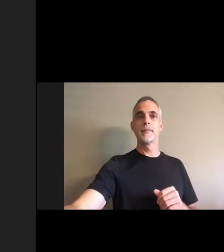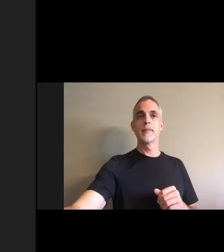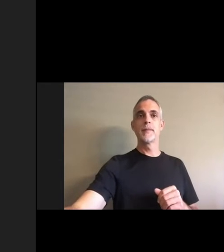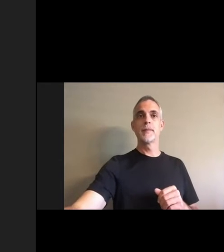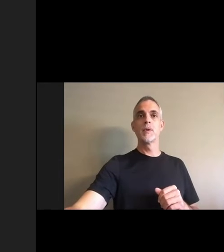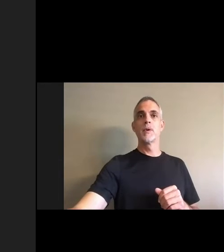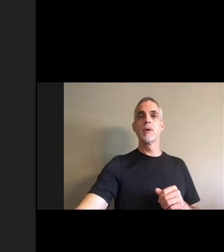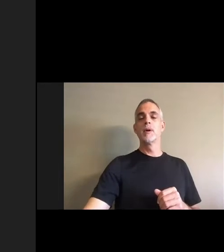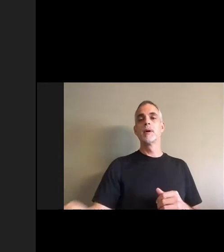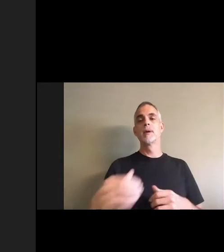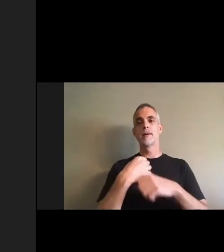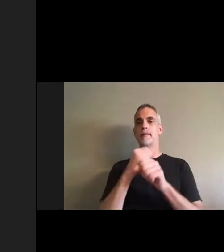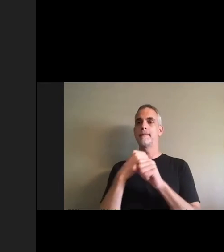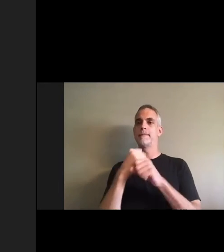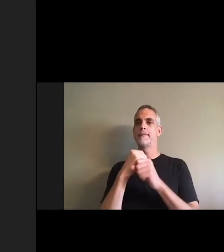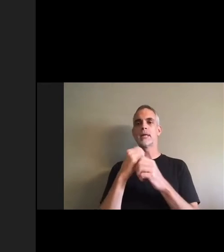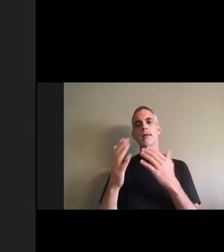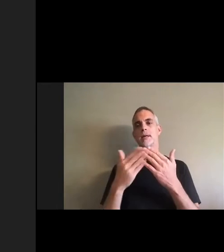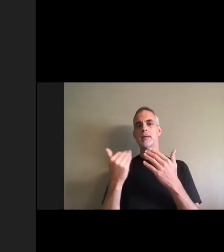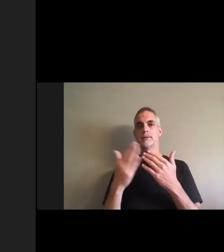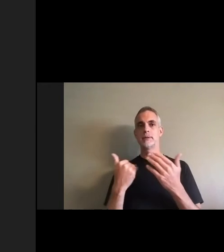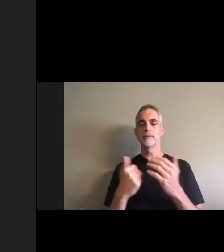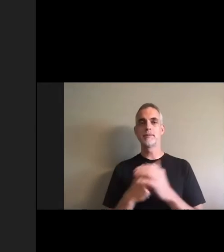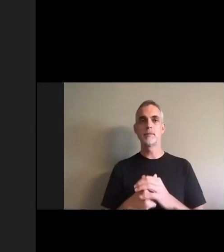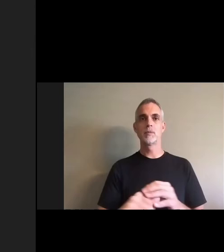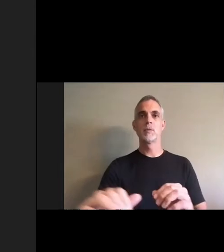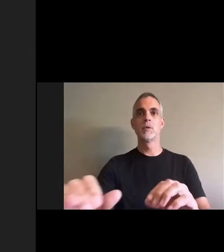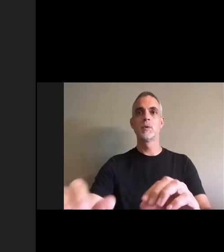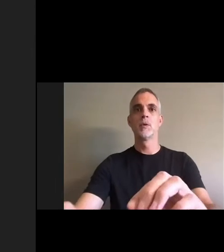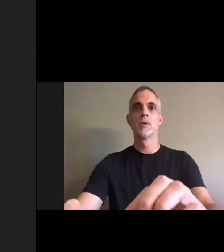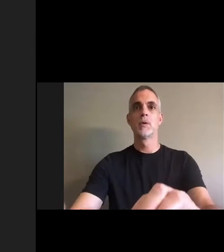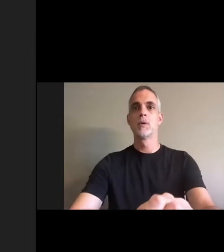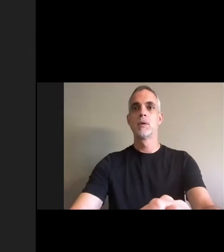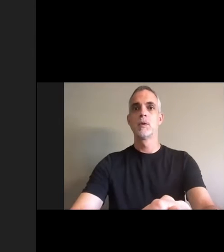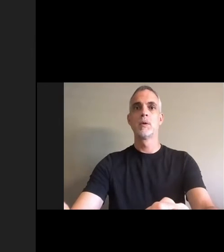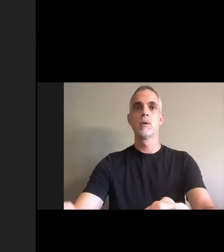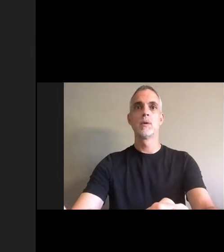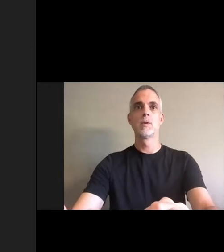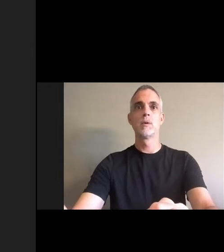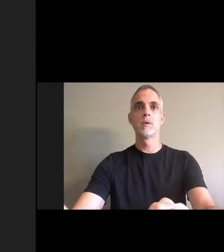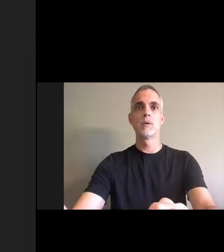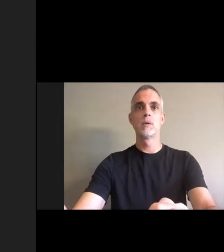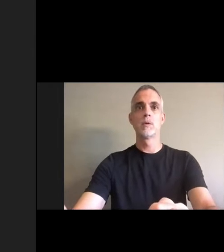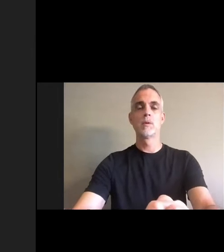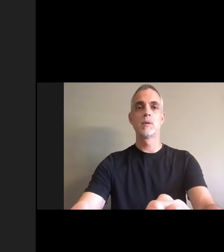before we start the event. First of all, we want to make it easy, make it simple.